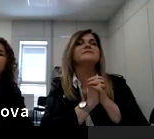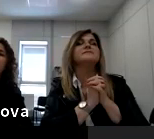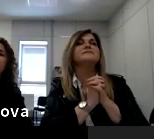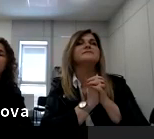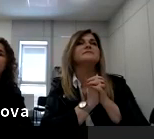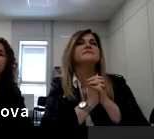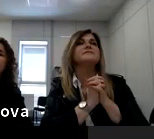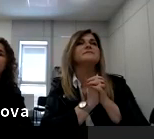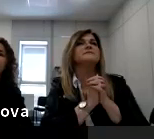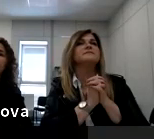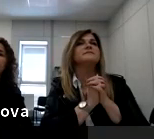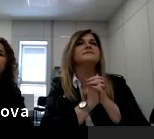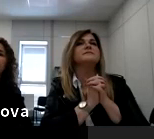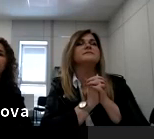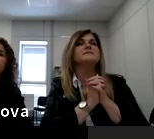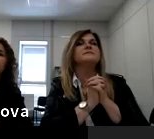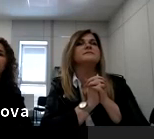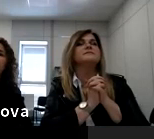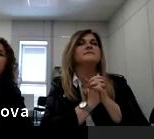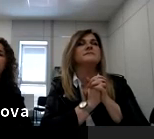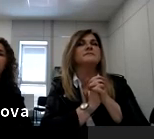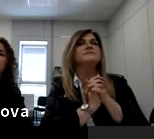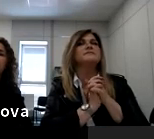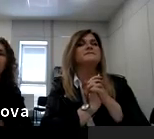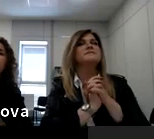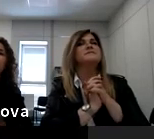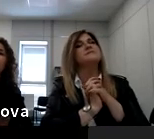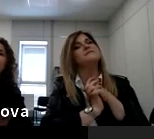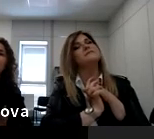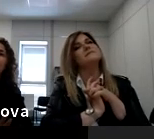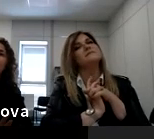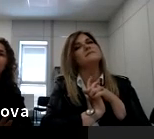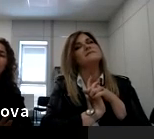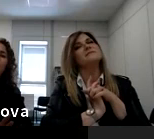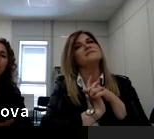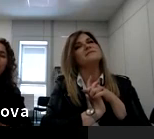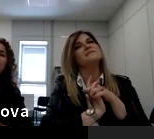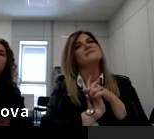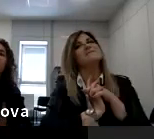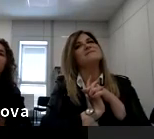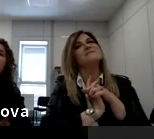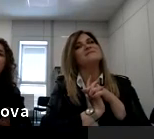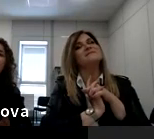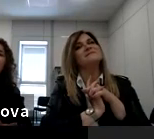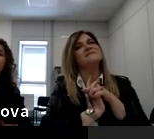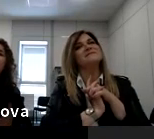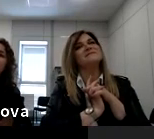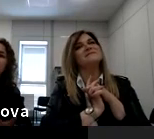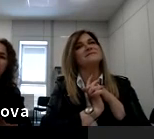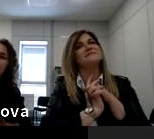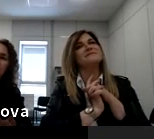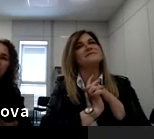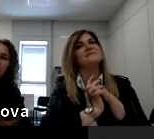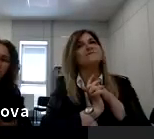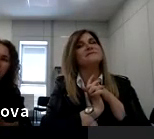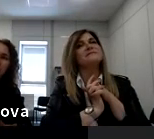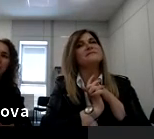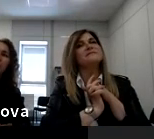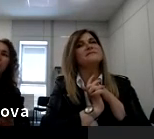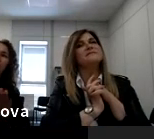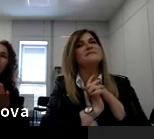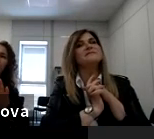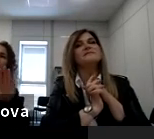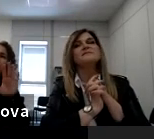light pollution area in this space. So we concentrate all the light